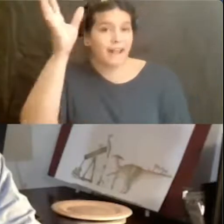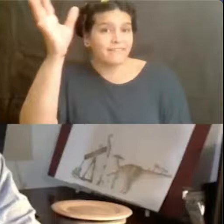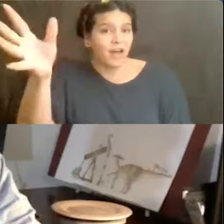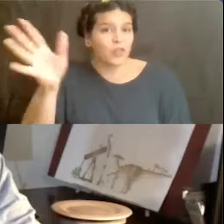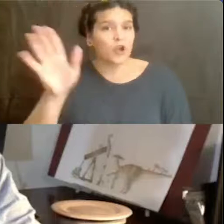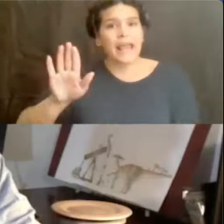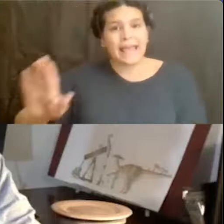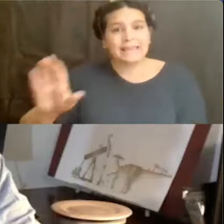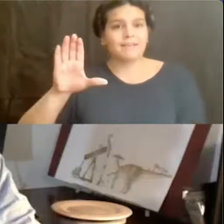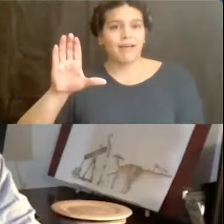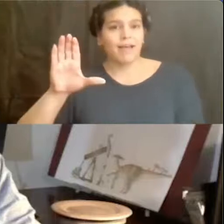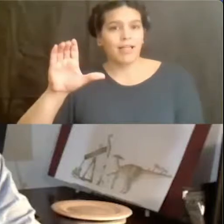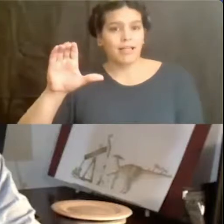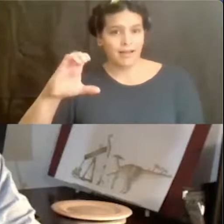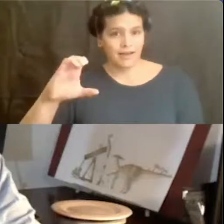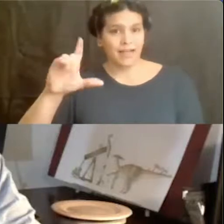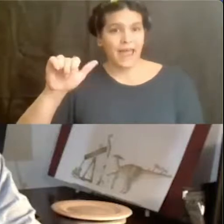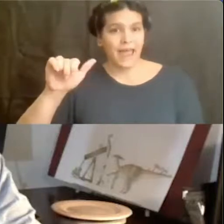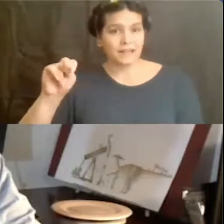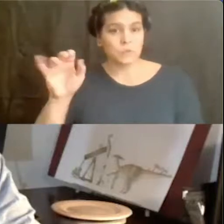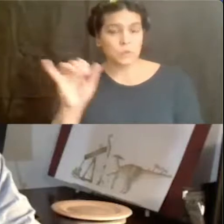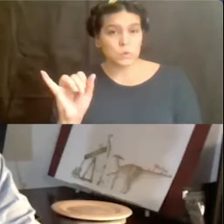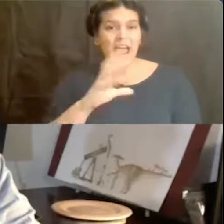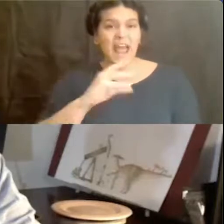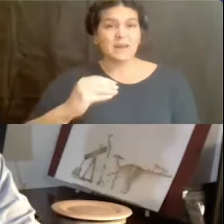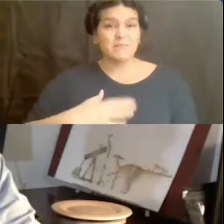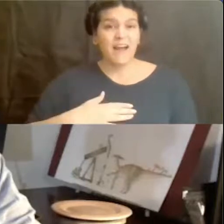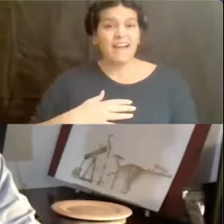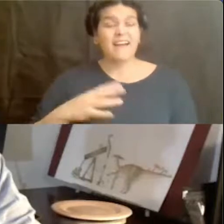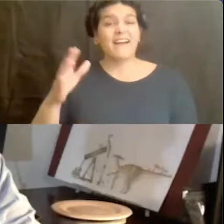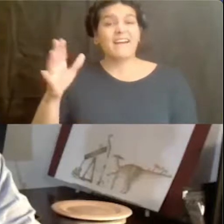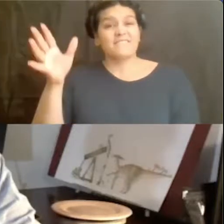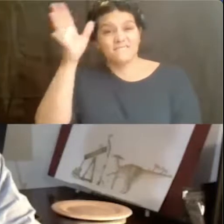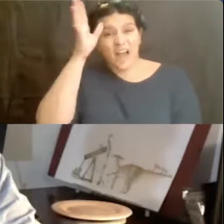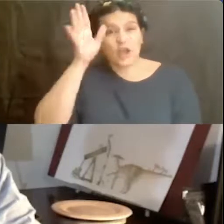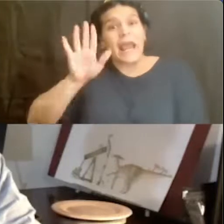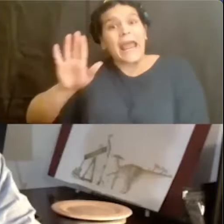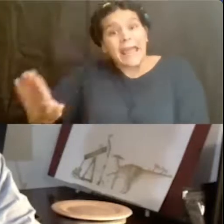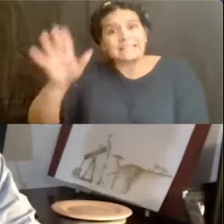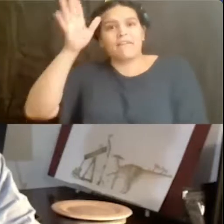clan and my father's father's clan.